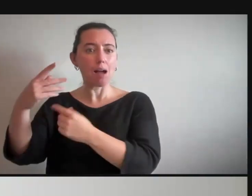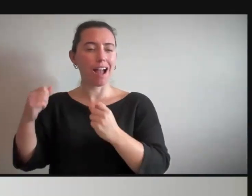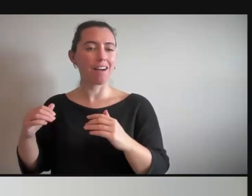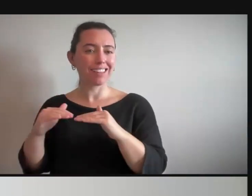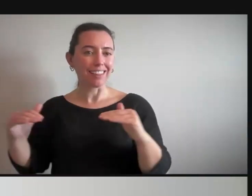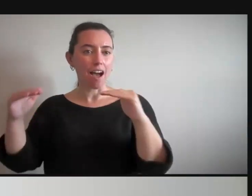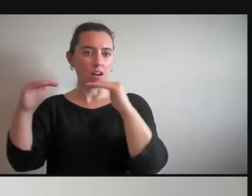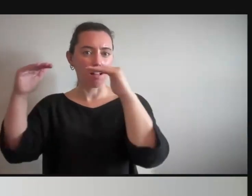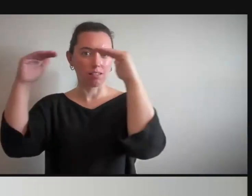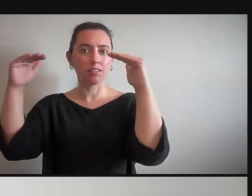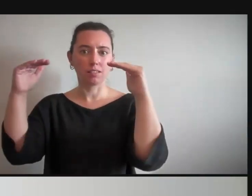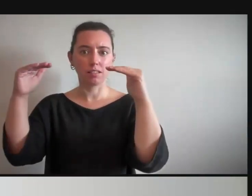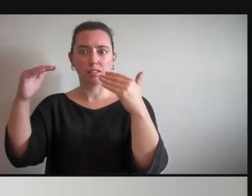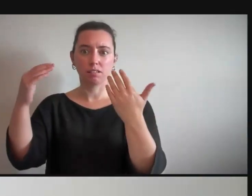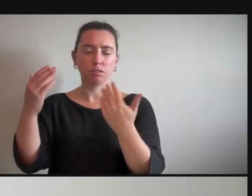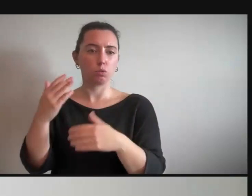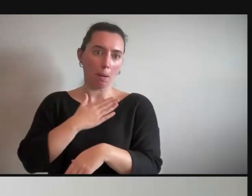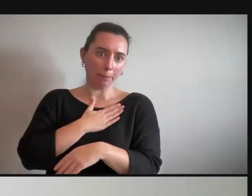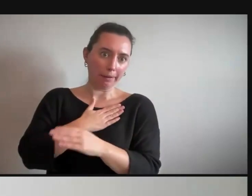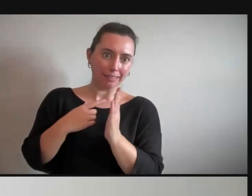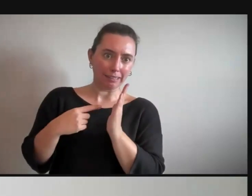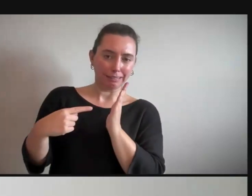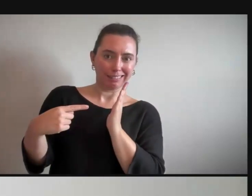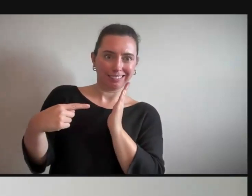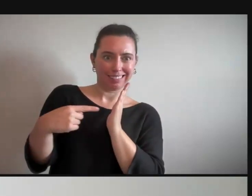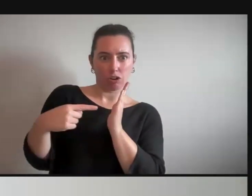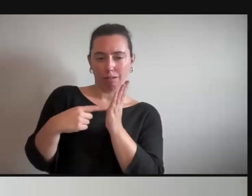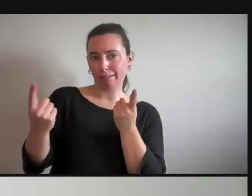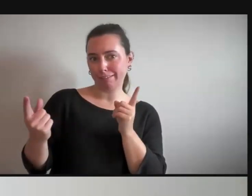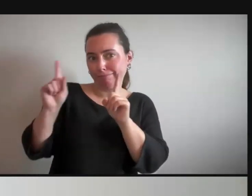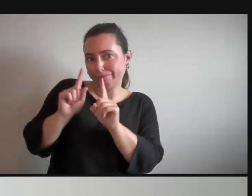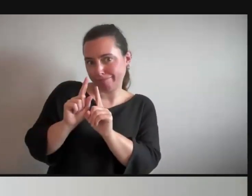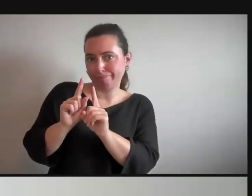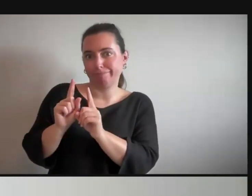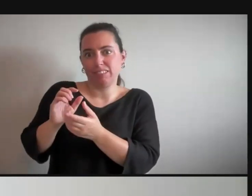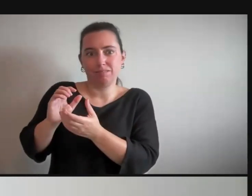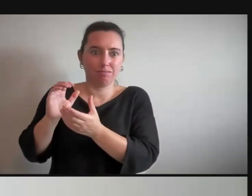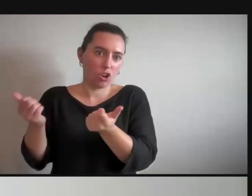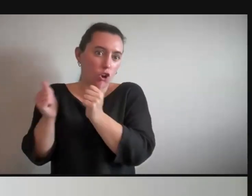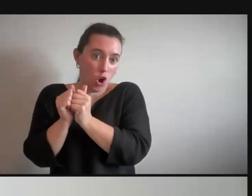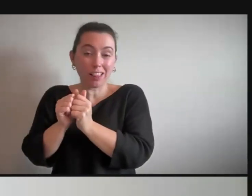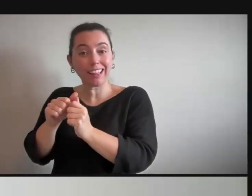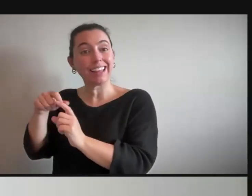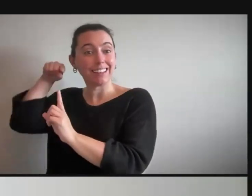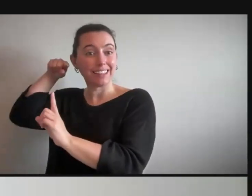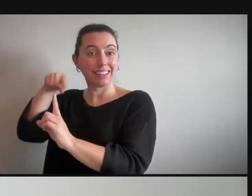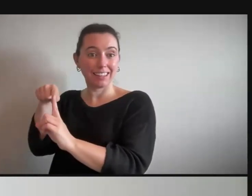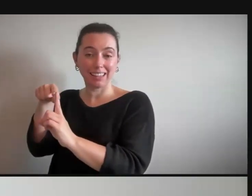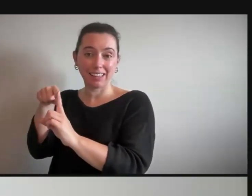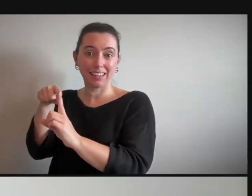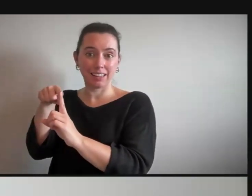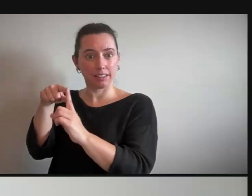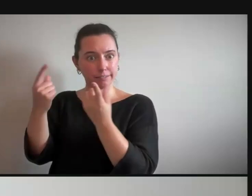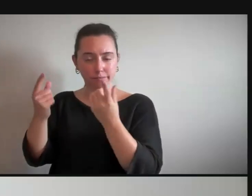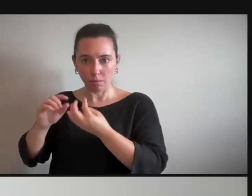Jan-Jaap, my technical, the guy that did everything, like all technical things, he basically built